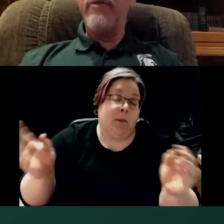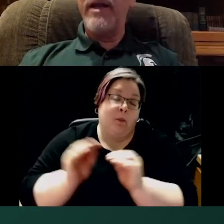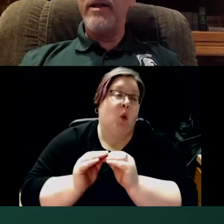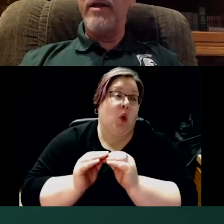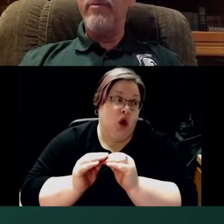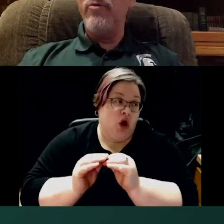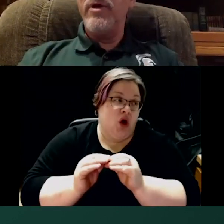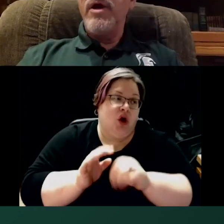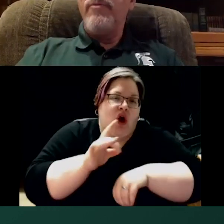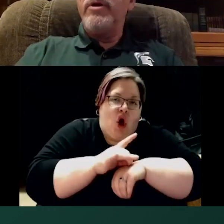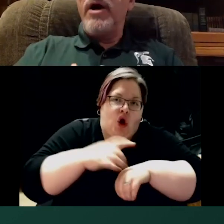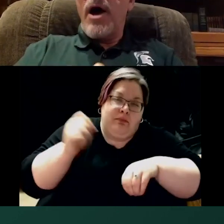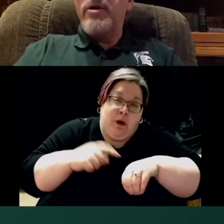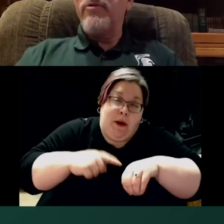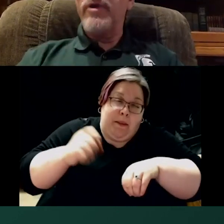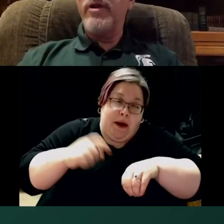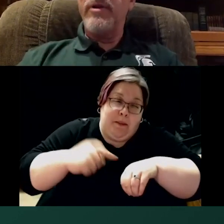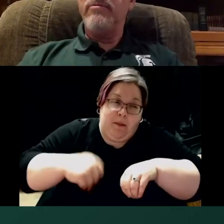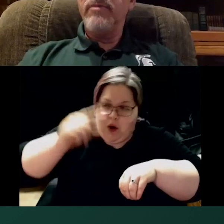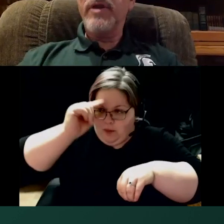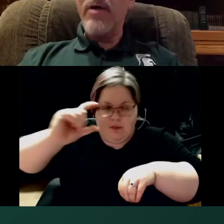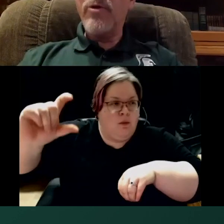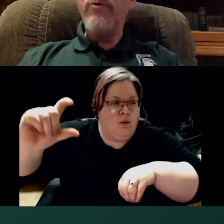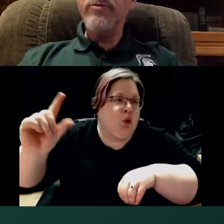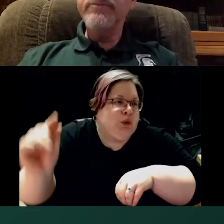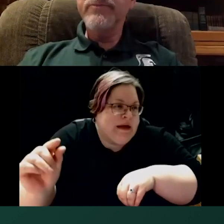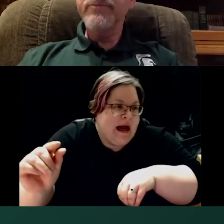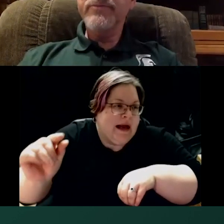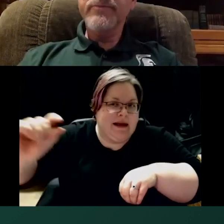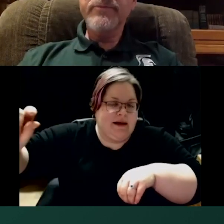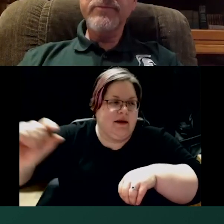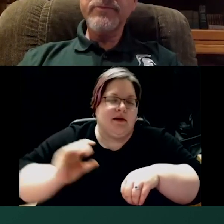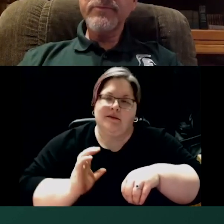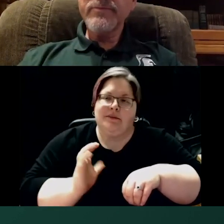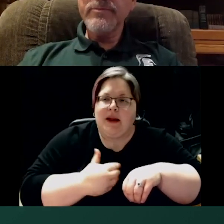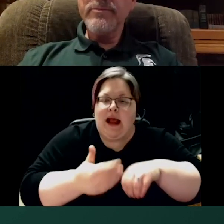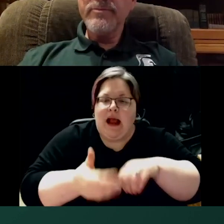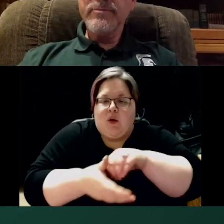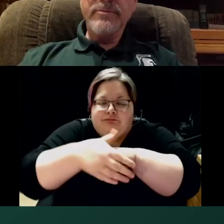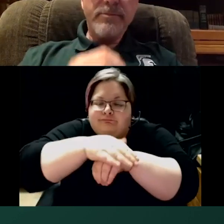than have landed on the moon, but our surface has been scoured over.